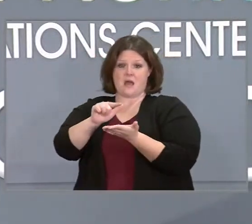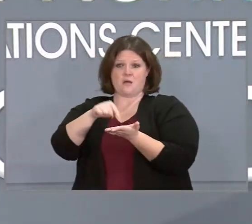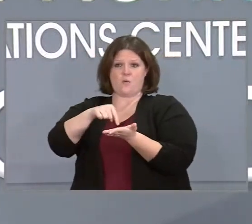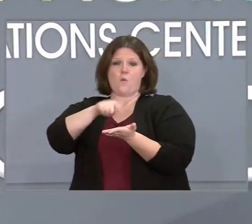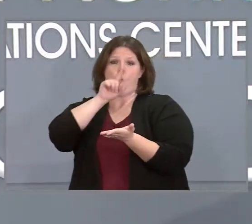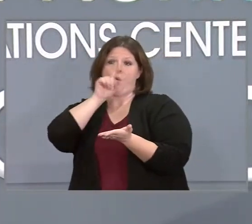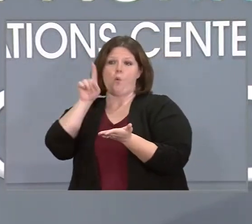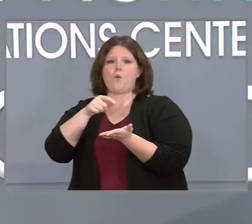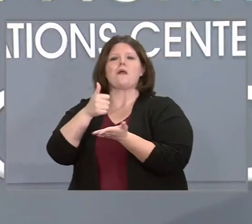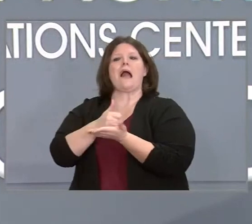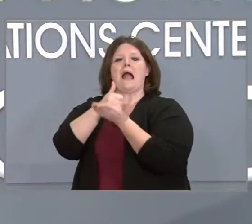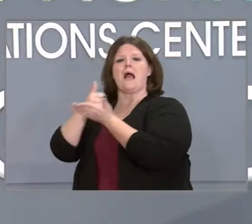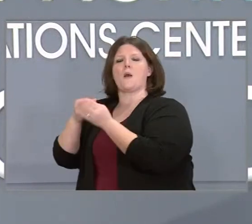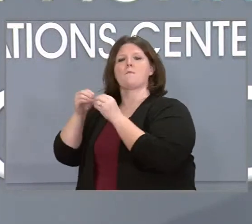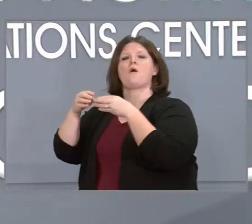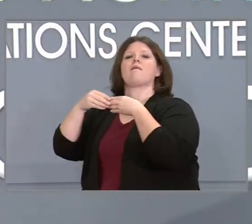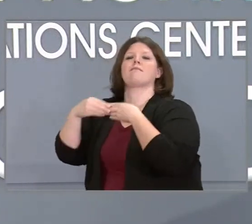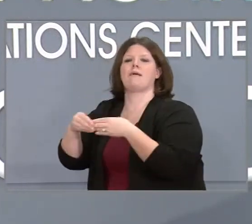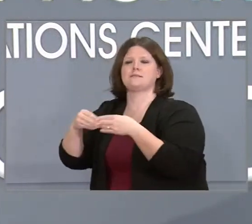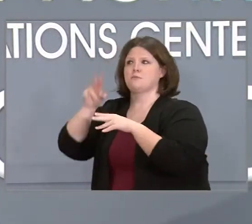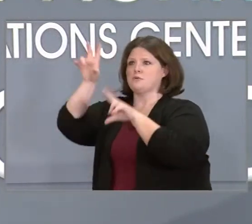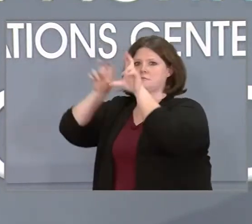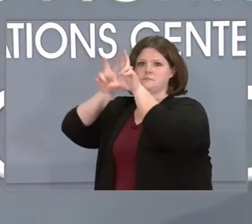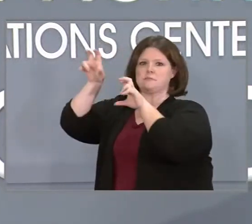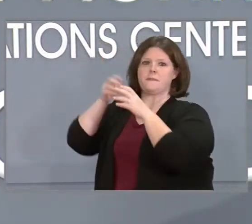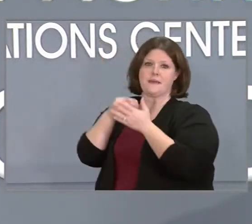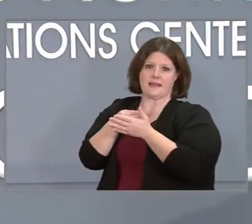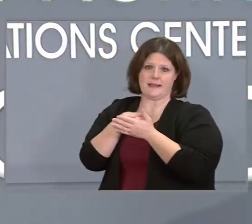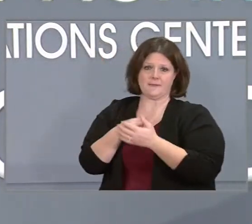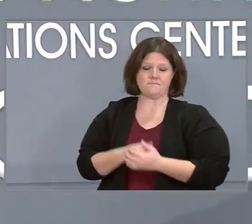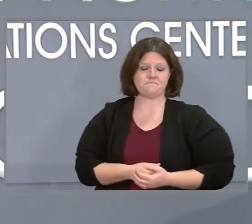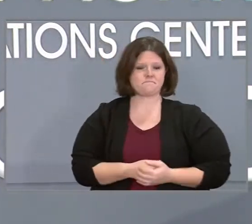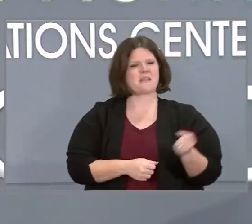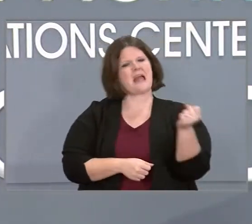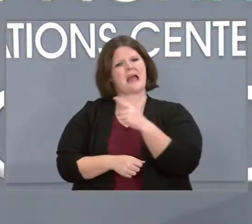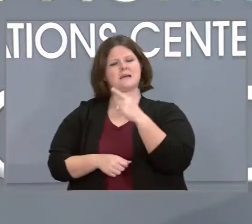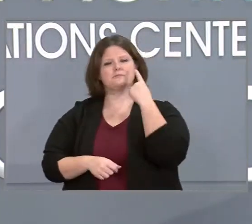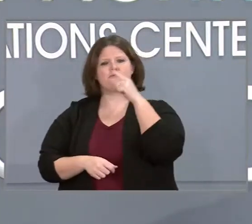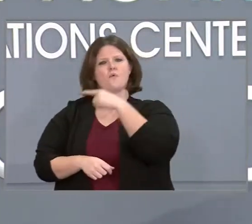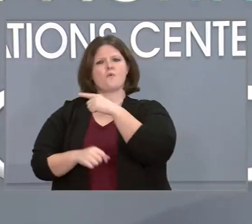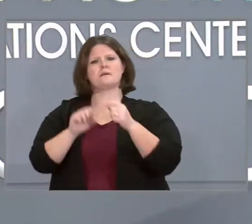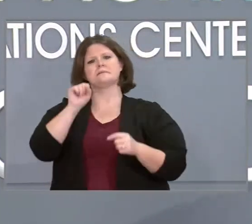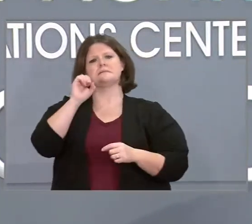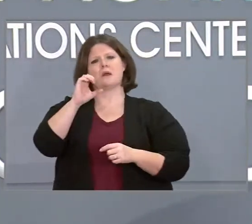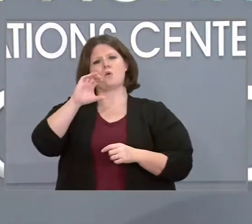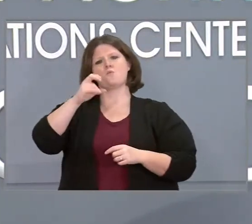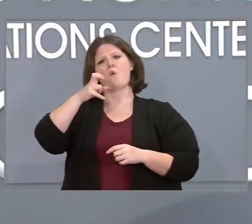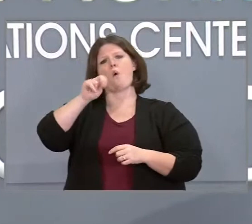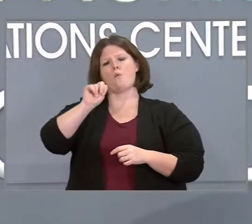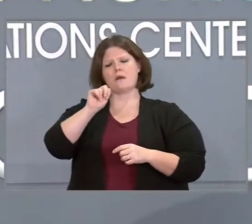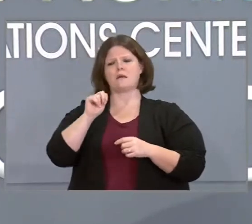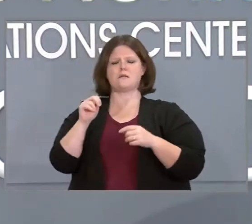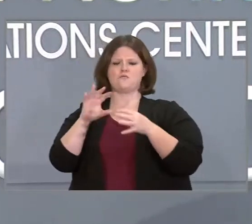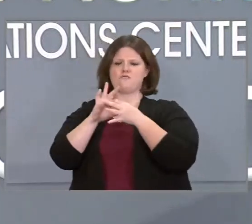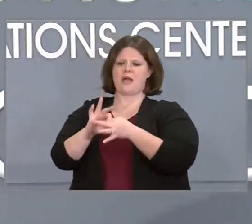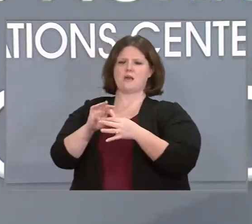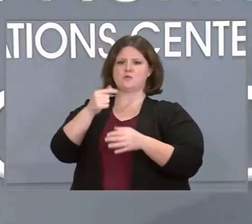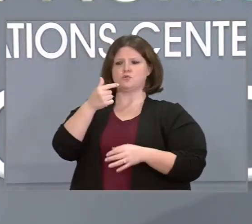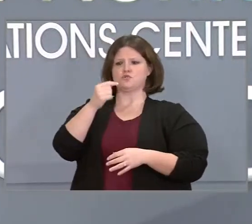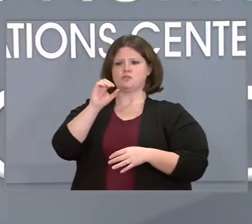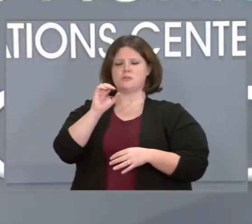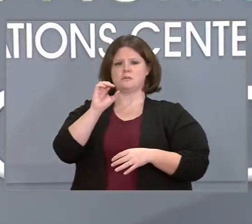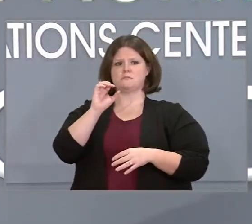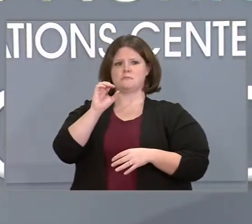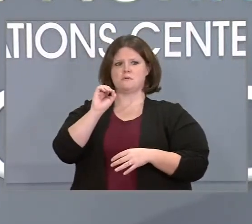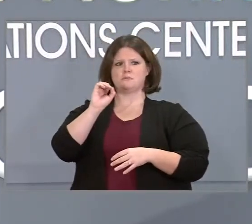you, and then I had one for Dr. Cohen. The latest GOP maps for redistricting are around this time of year. Obviously, as